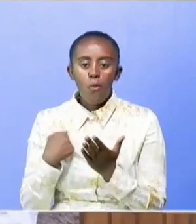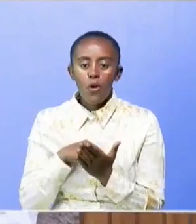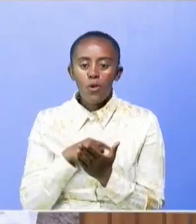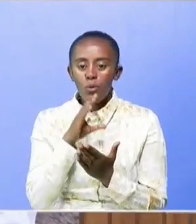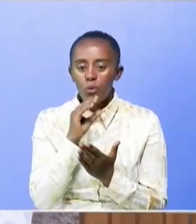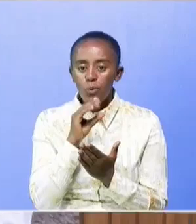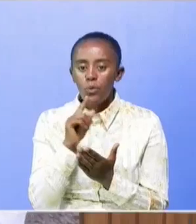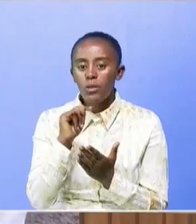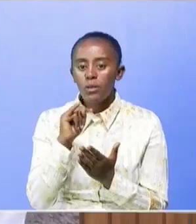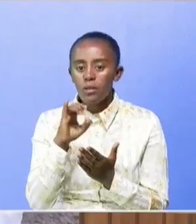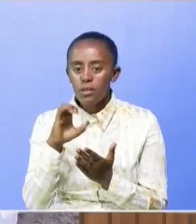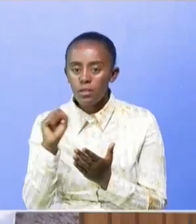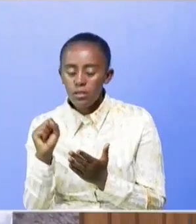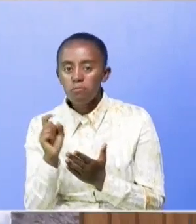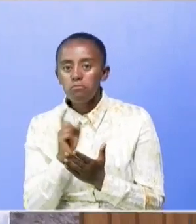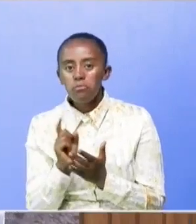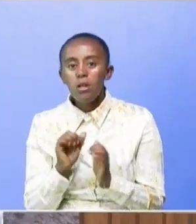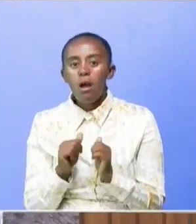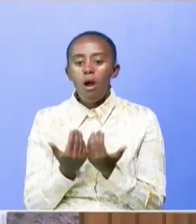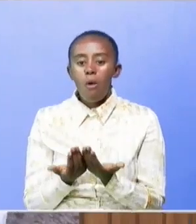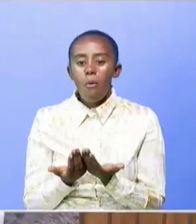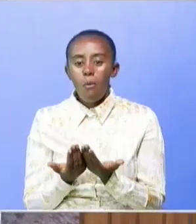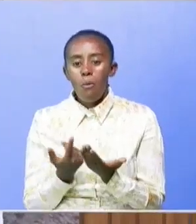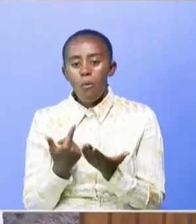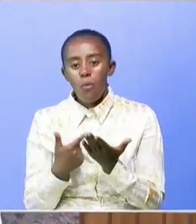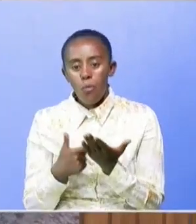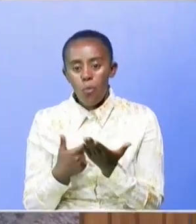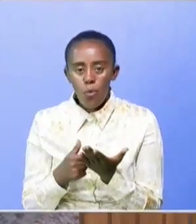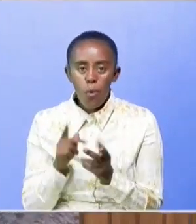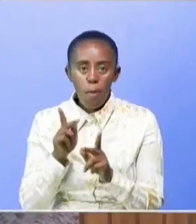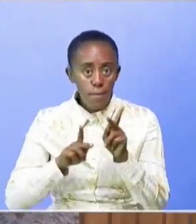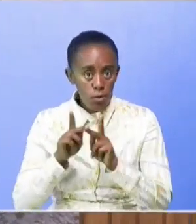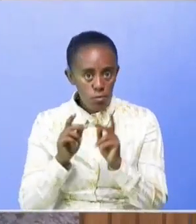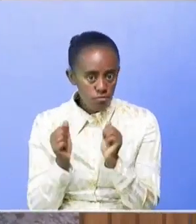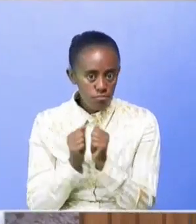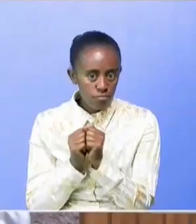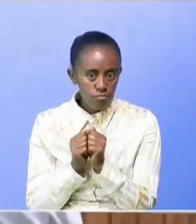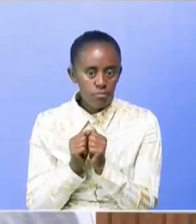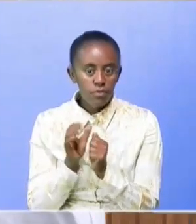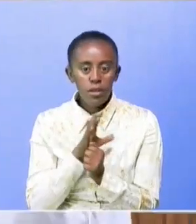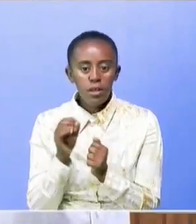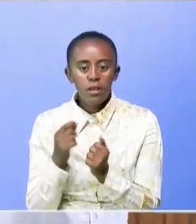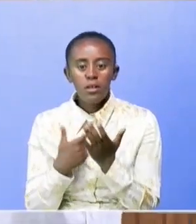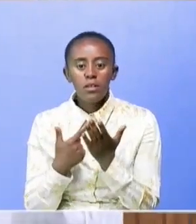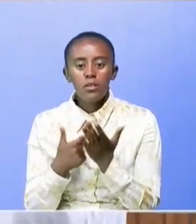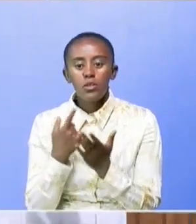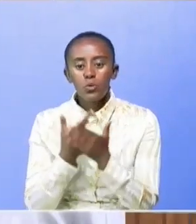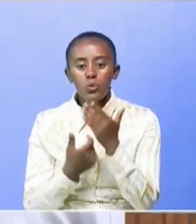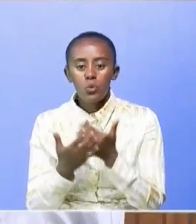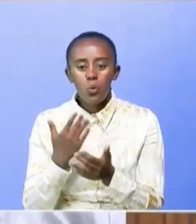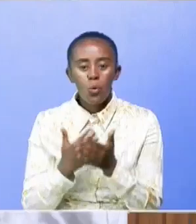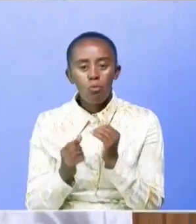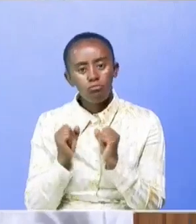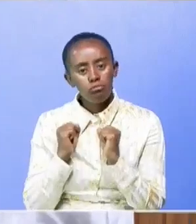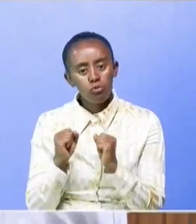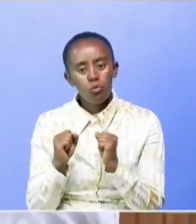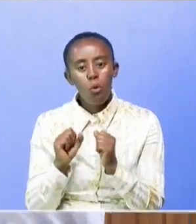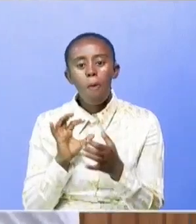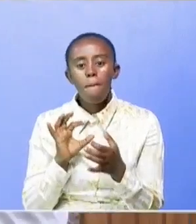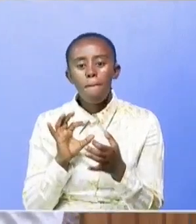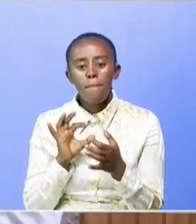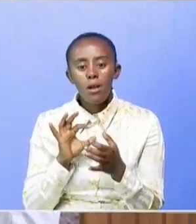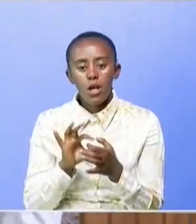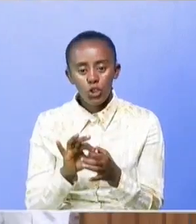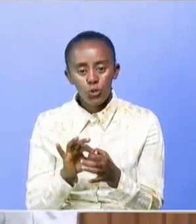about ties, we talked about how it links people together. And here it's talking about strong